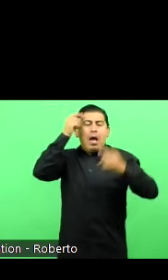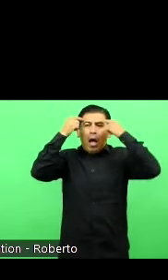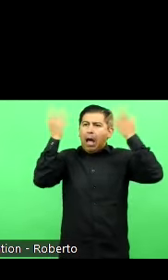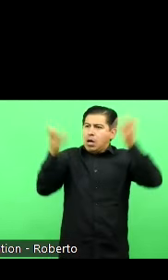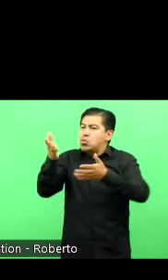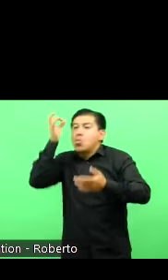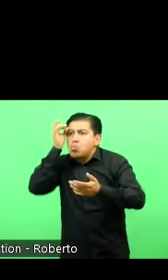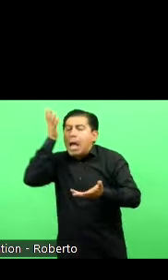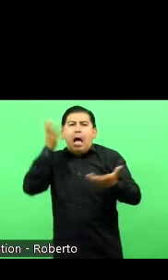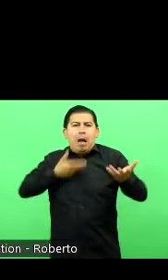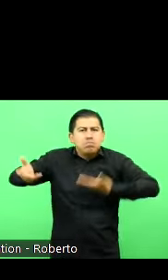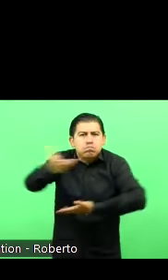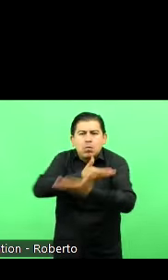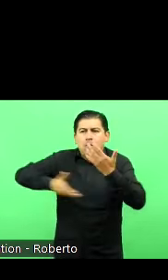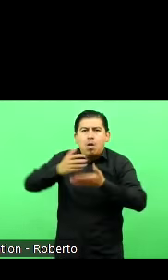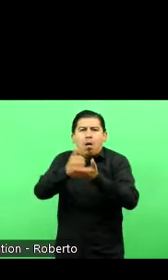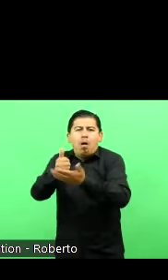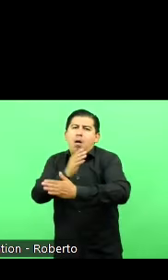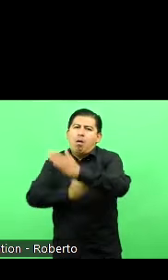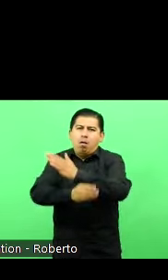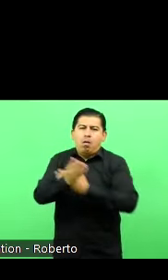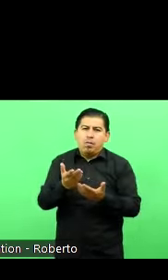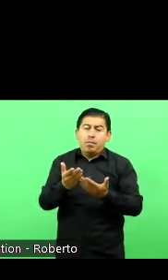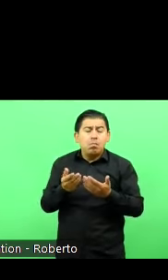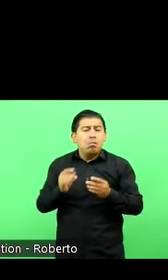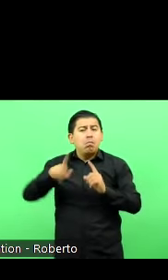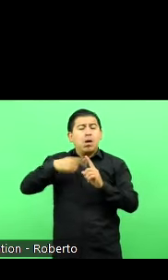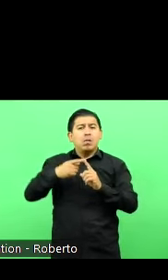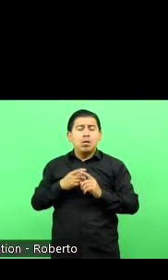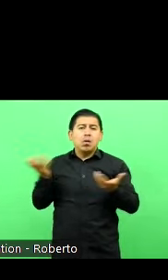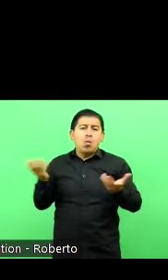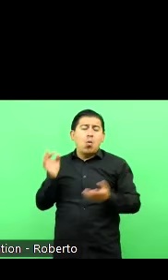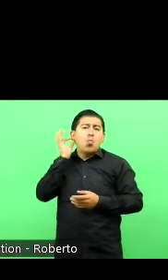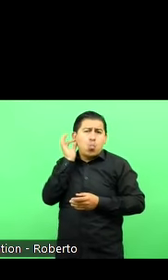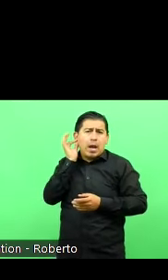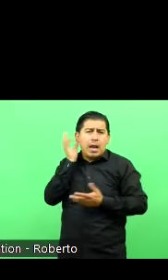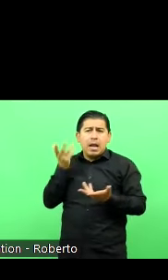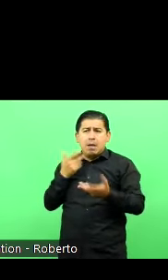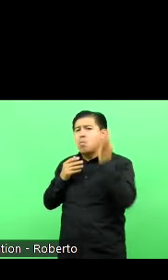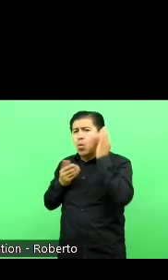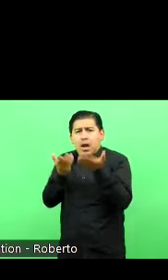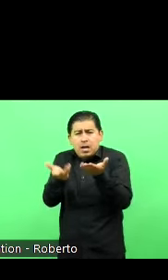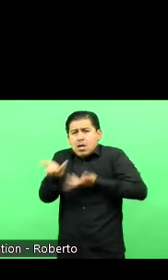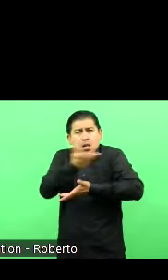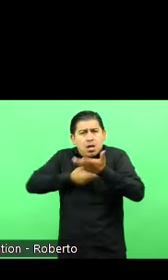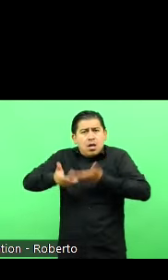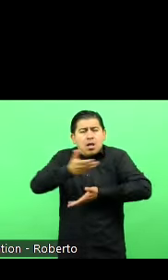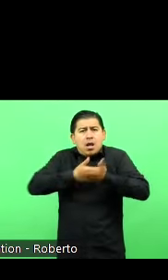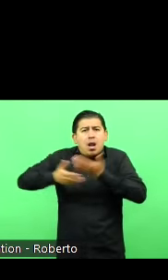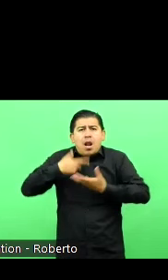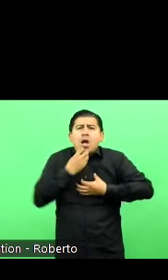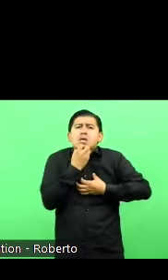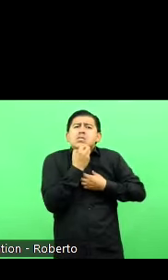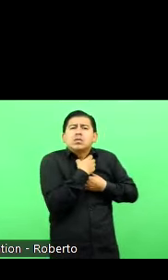cooperation, and collaboration among countries facilitates experience and knowledge sharing and contributes to building up based on